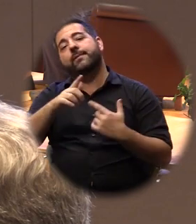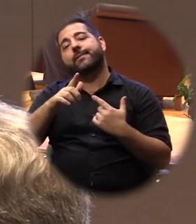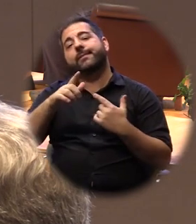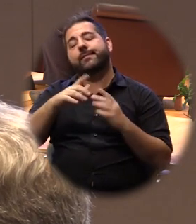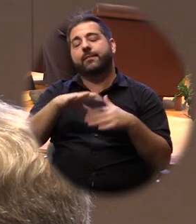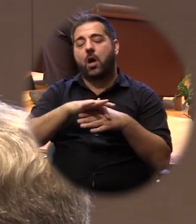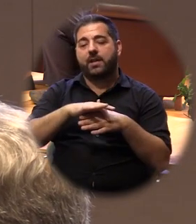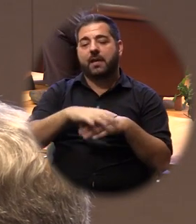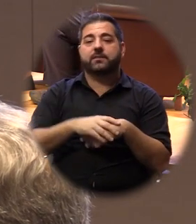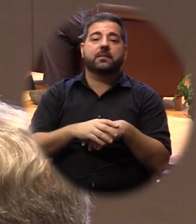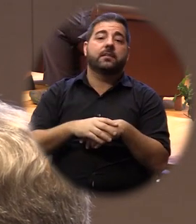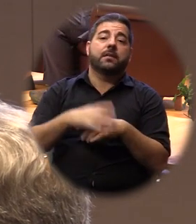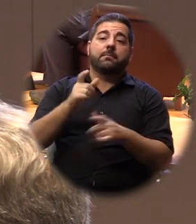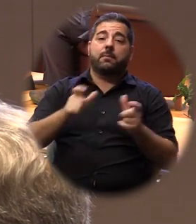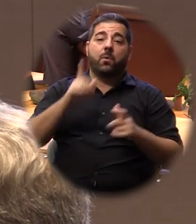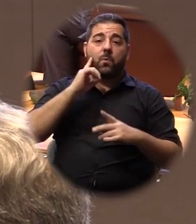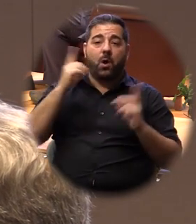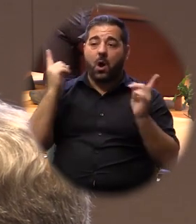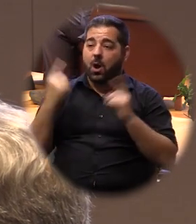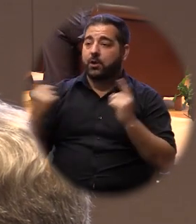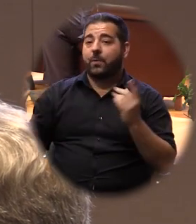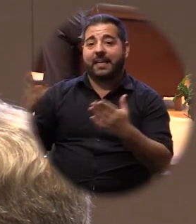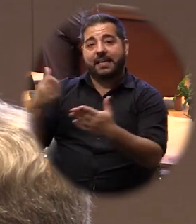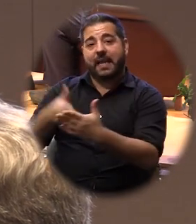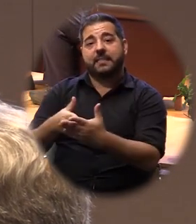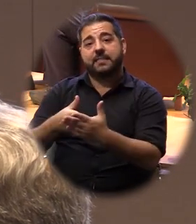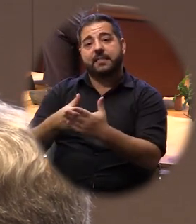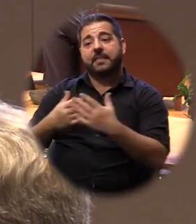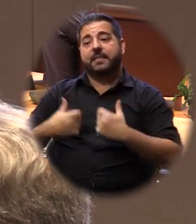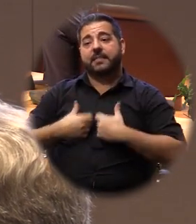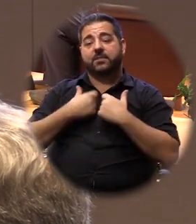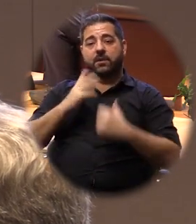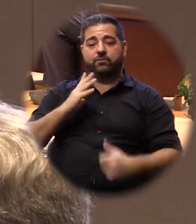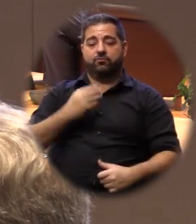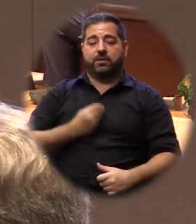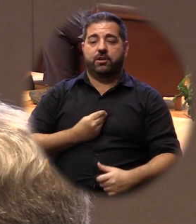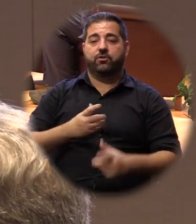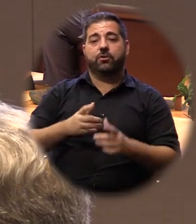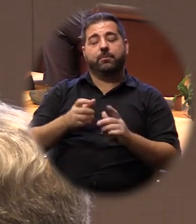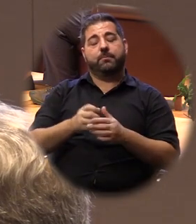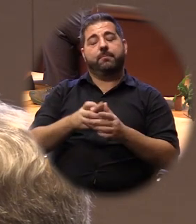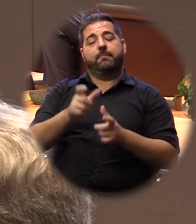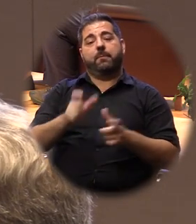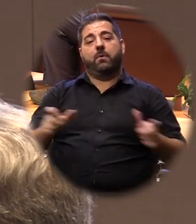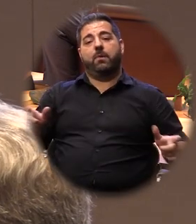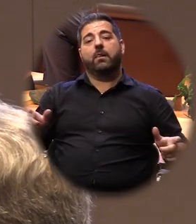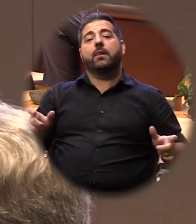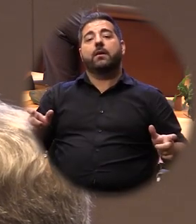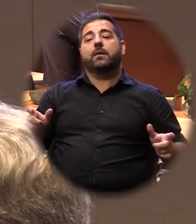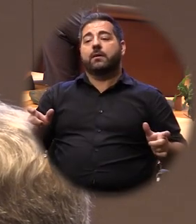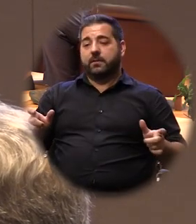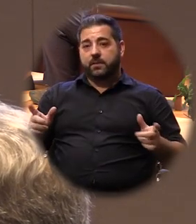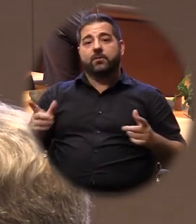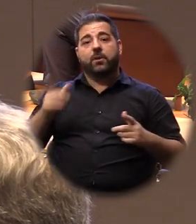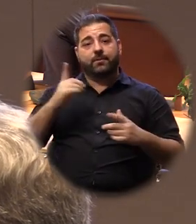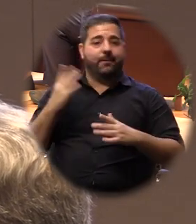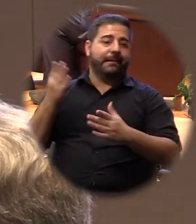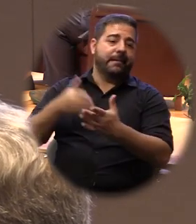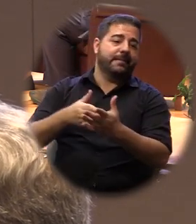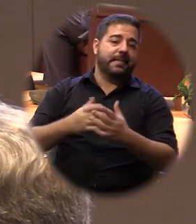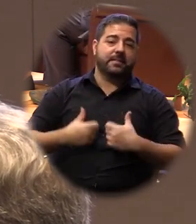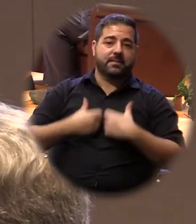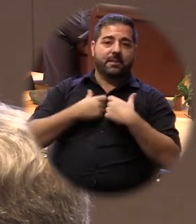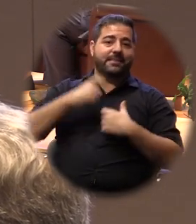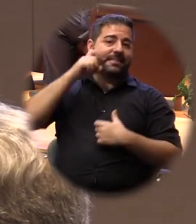And folks will argue against the existence of trans and gender expansive people and against the existence of